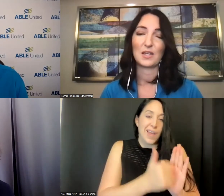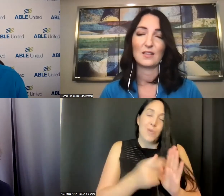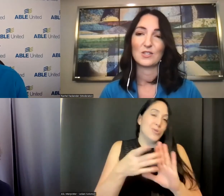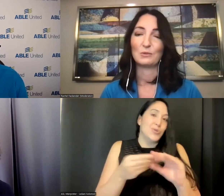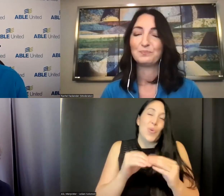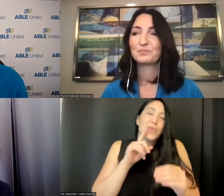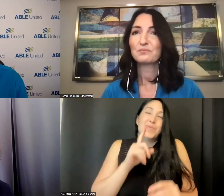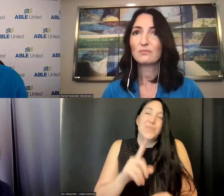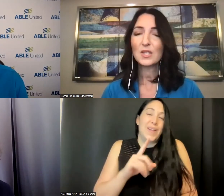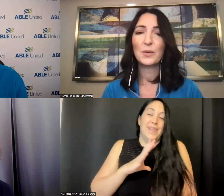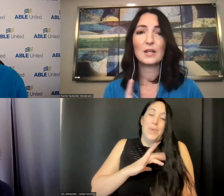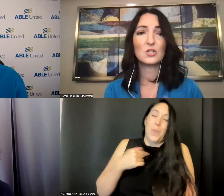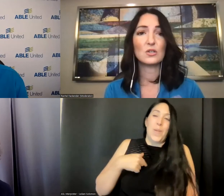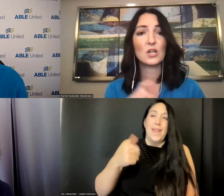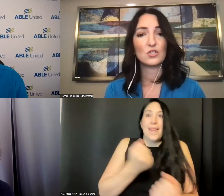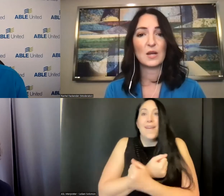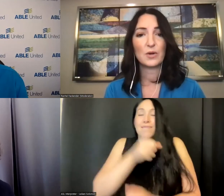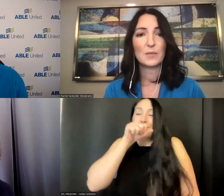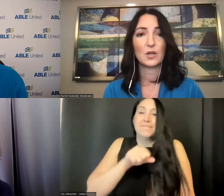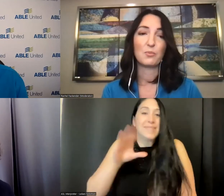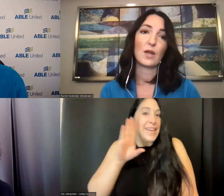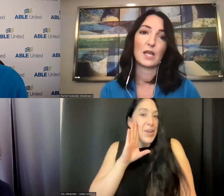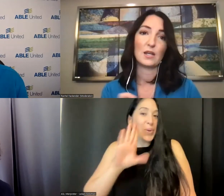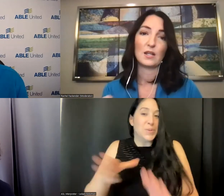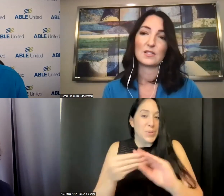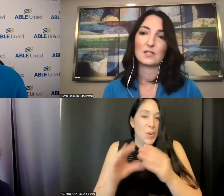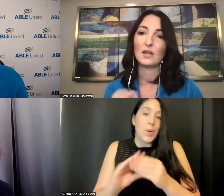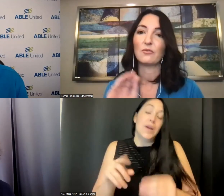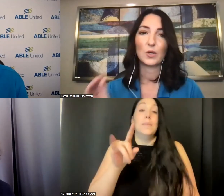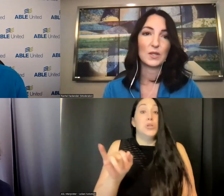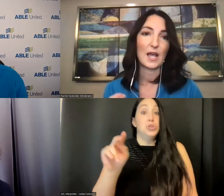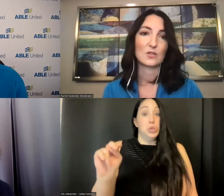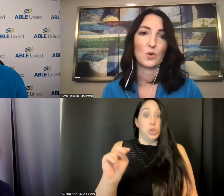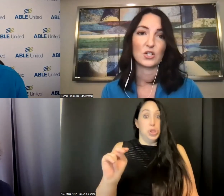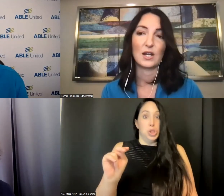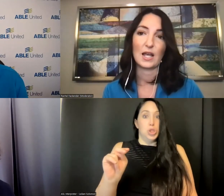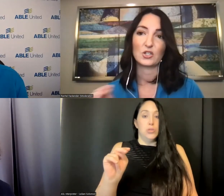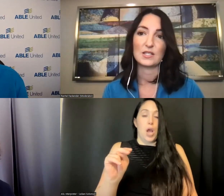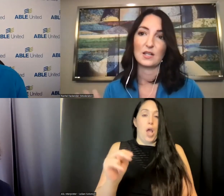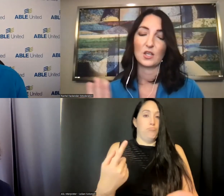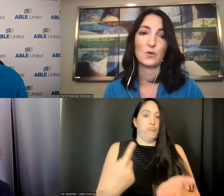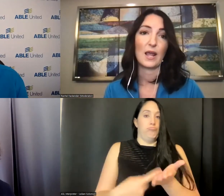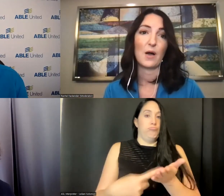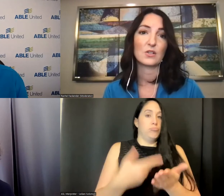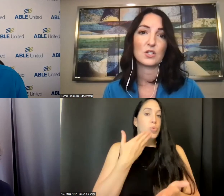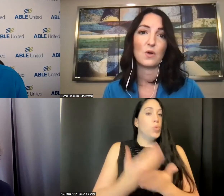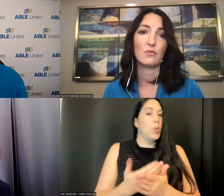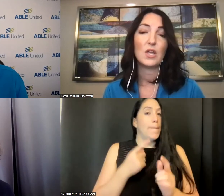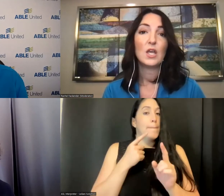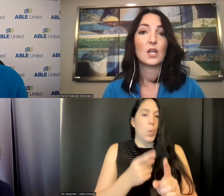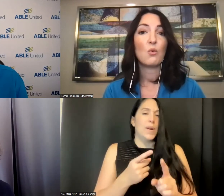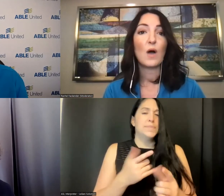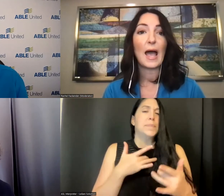hearing them again. So, but, Jen brings up a good point, and this is a frequently asked question. And I actually see it in the Q&A box too,